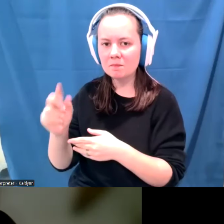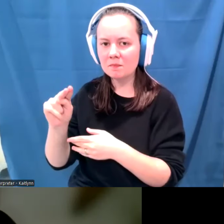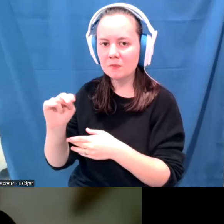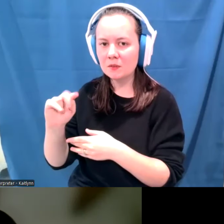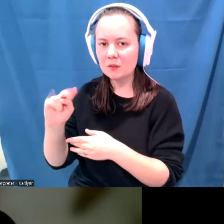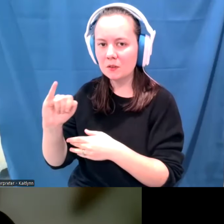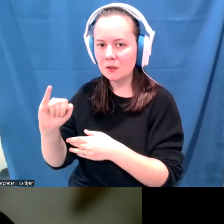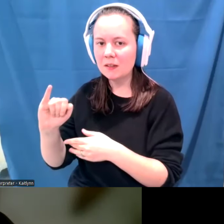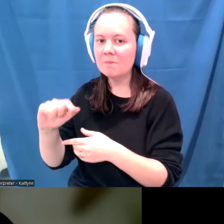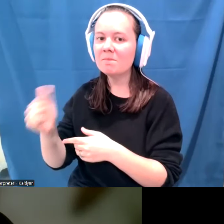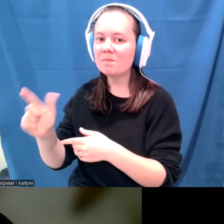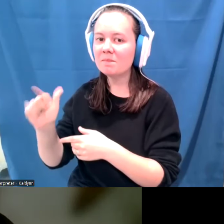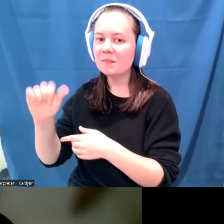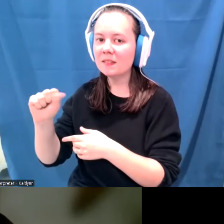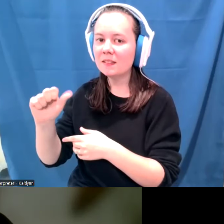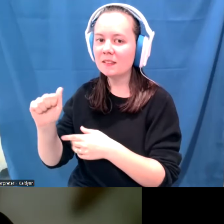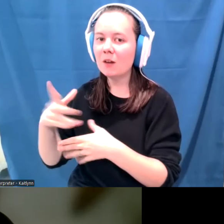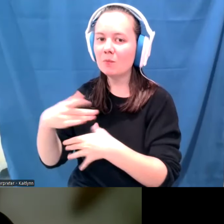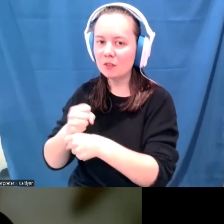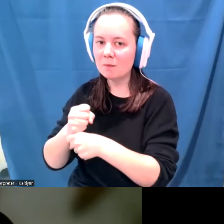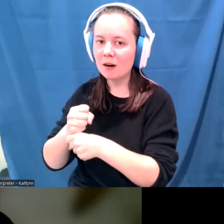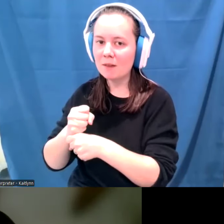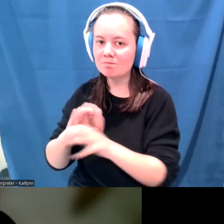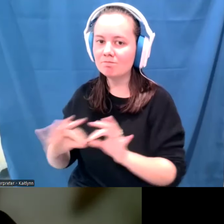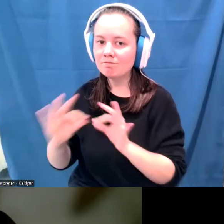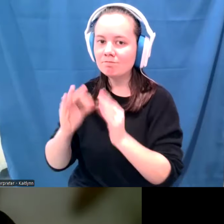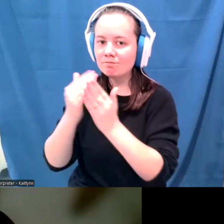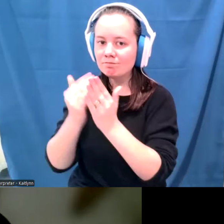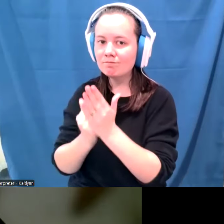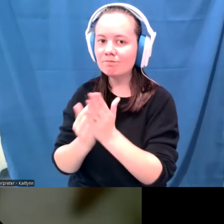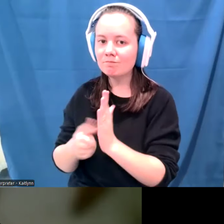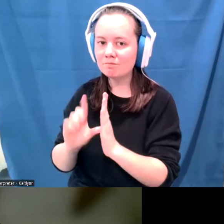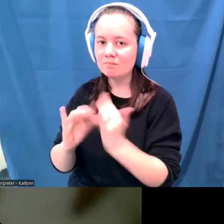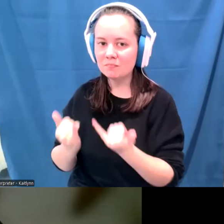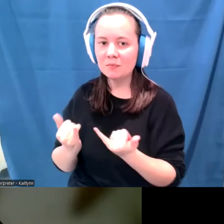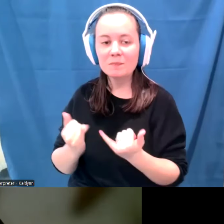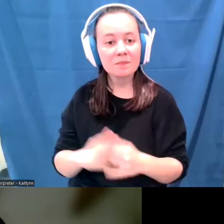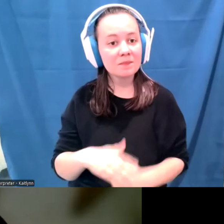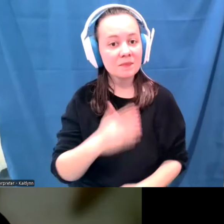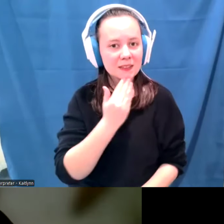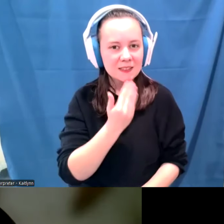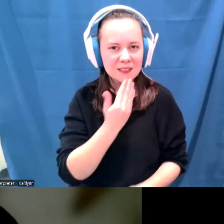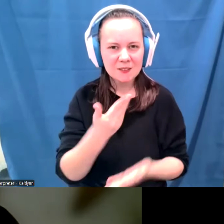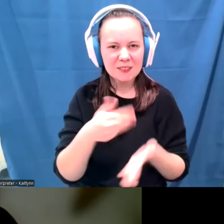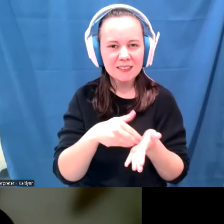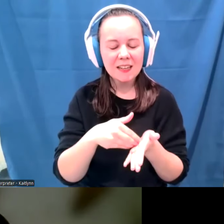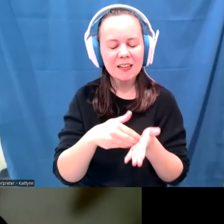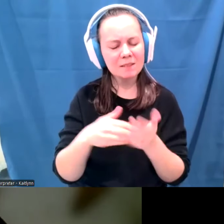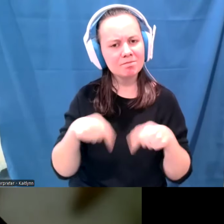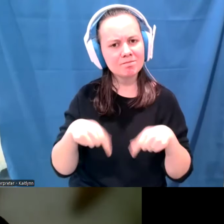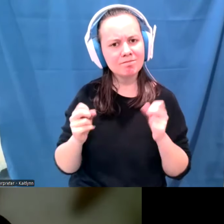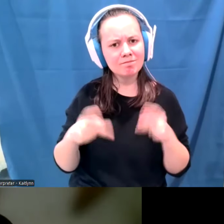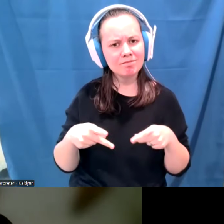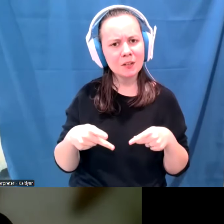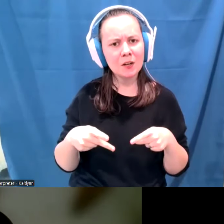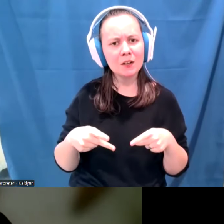ask Lisa to summarize key messages from the webinar today. Thank you. Thank you again for the opportunity to be part